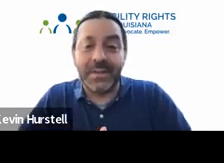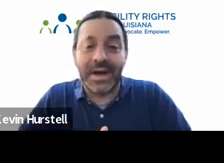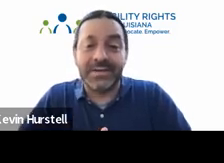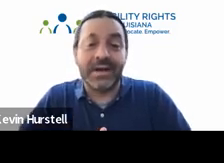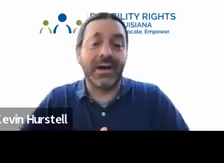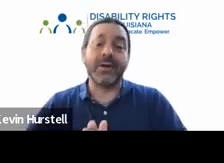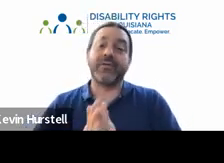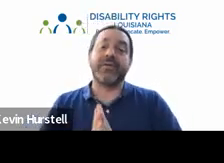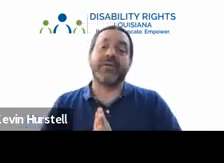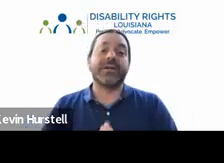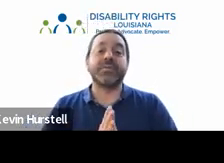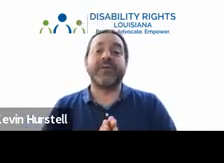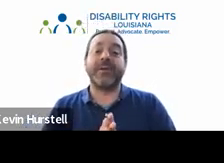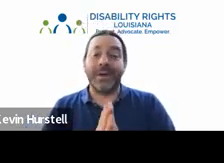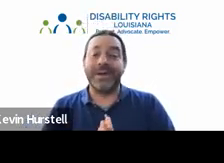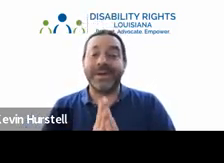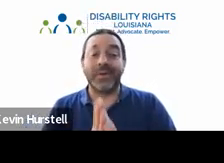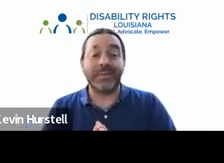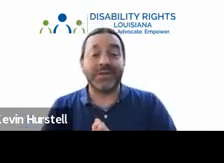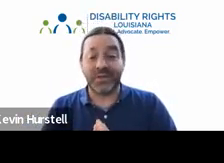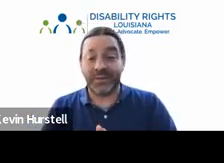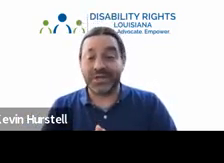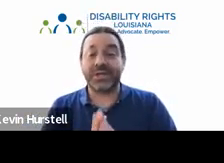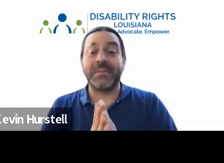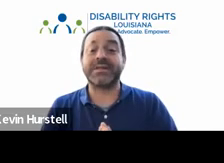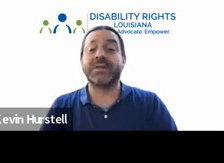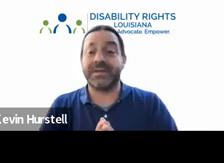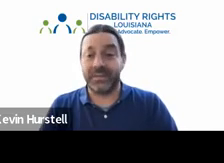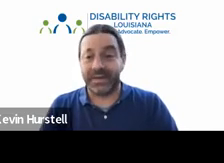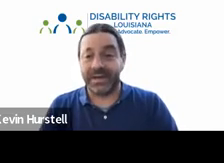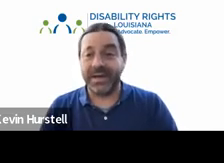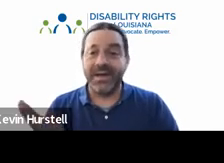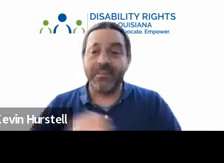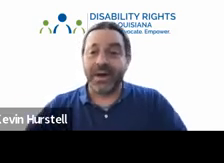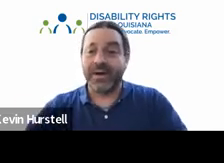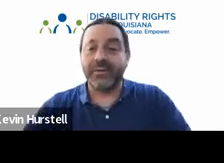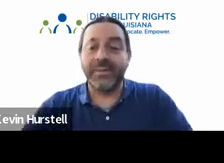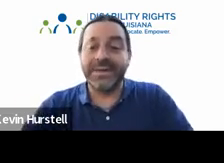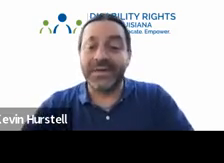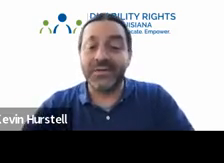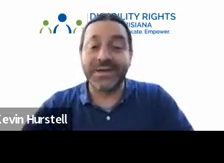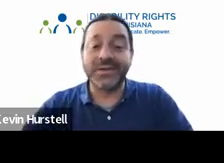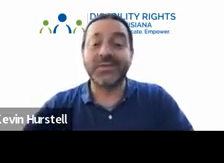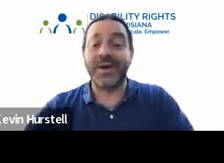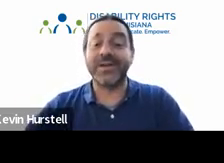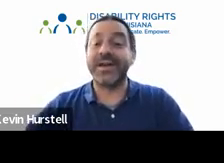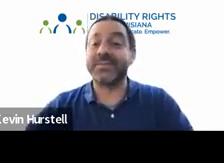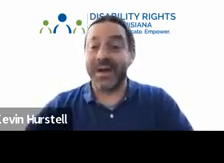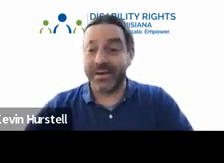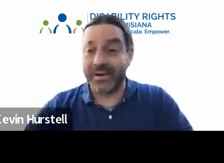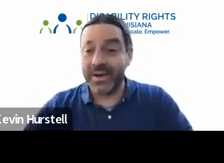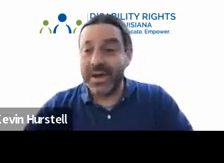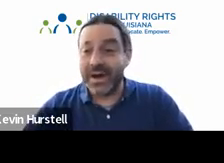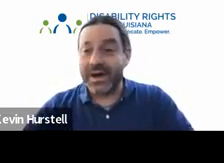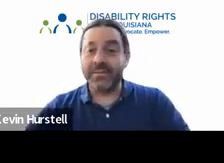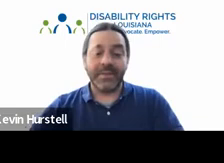to be about an overview of laws prohibiting employment discrimination based on disability by our interim executive director, Ronald